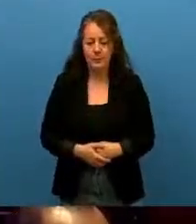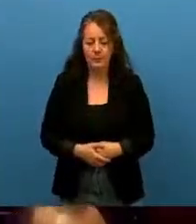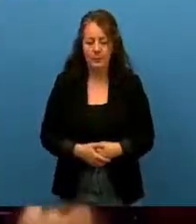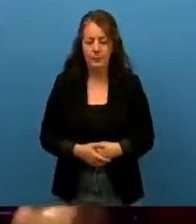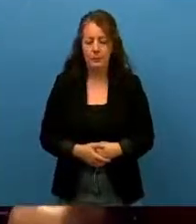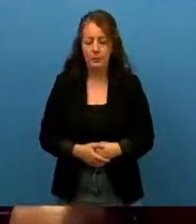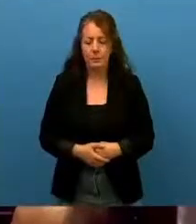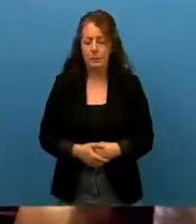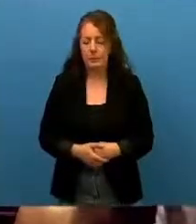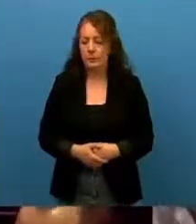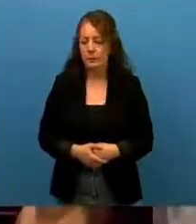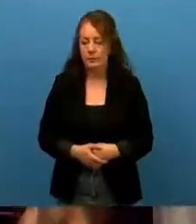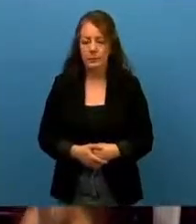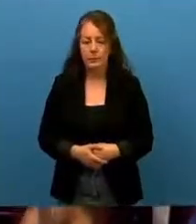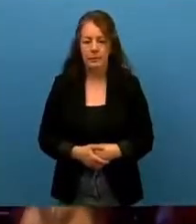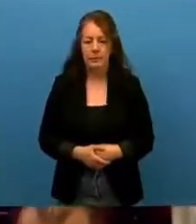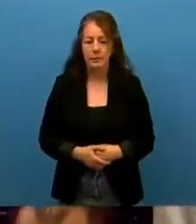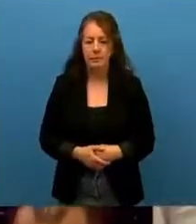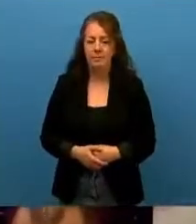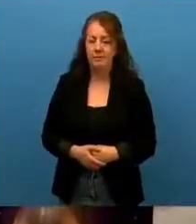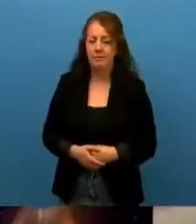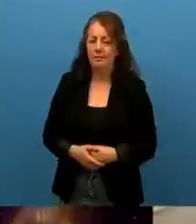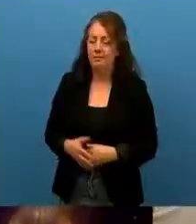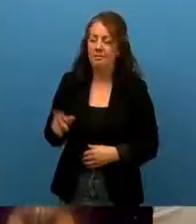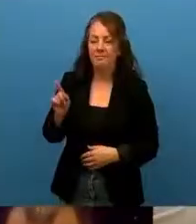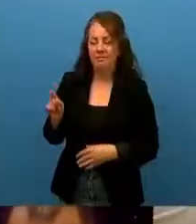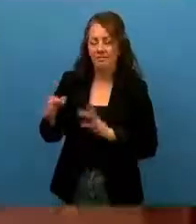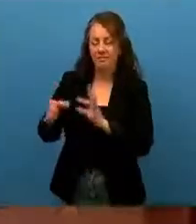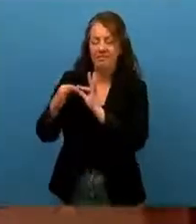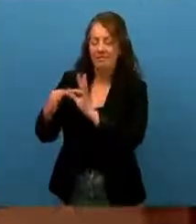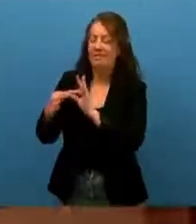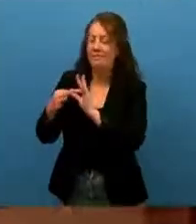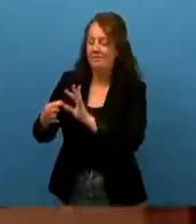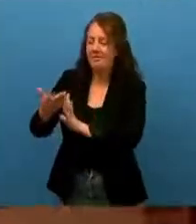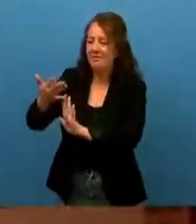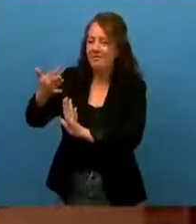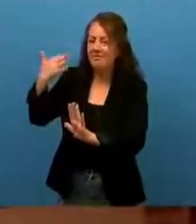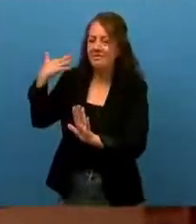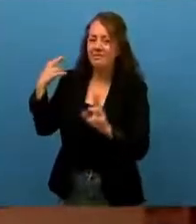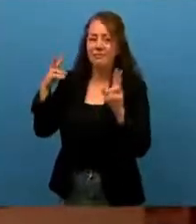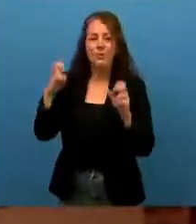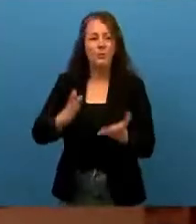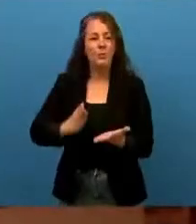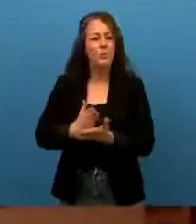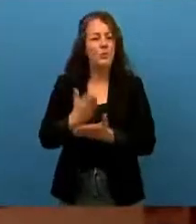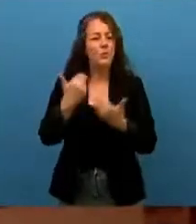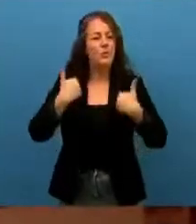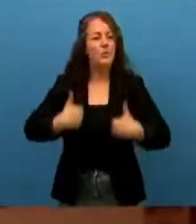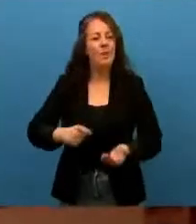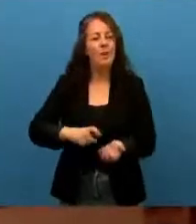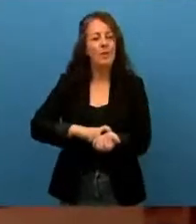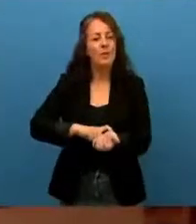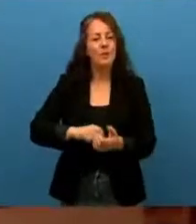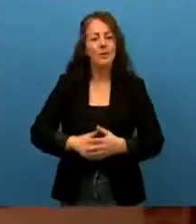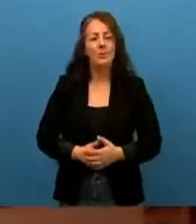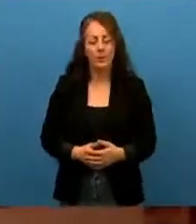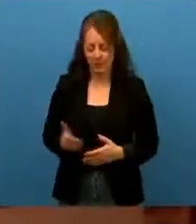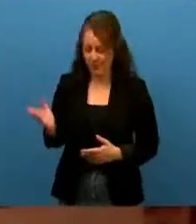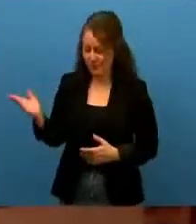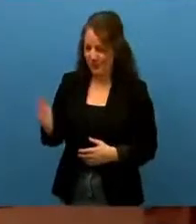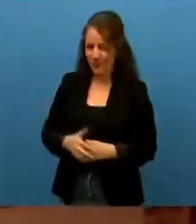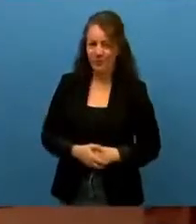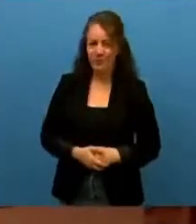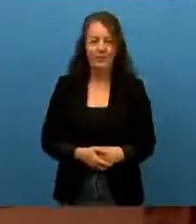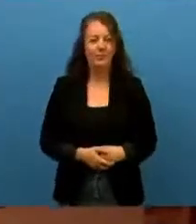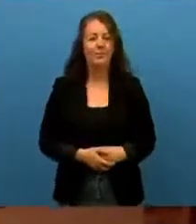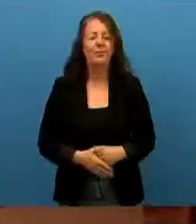ally in the area of Indigenous human rights. Francisco? Muchísimas gracias. Thank you